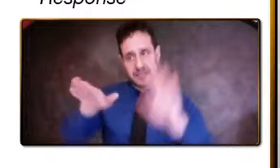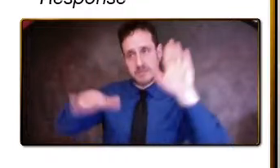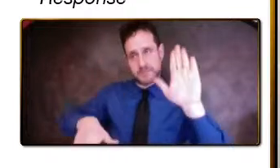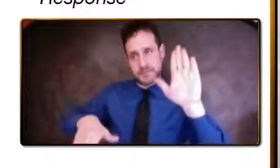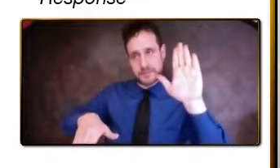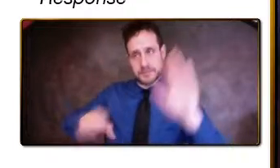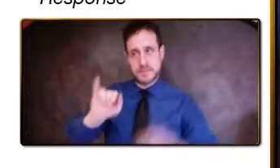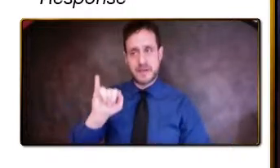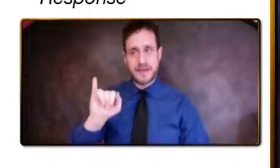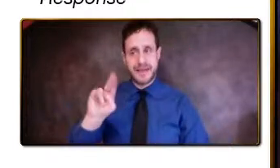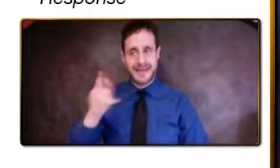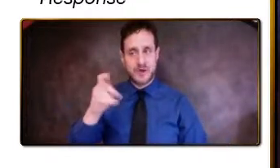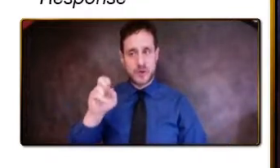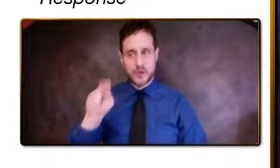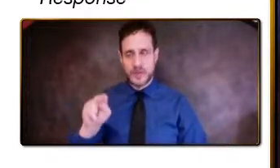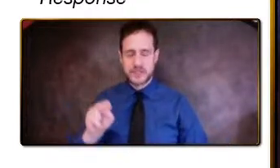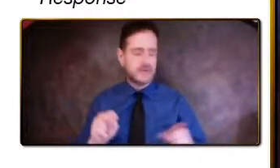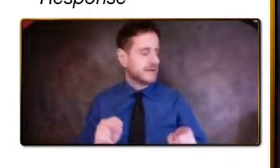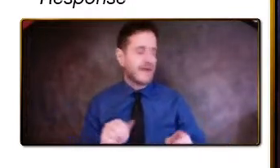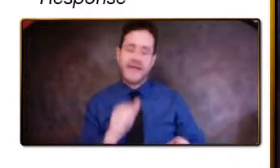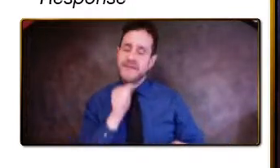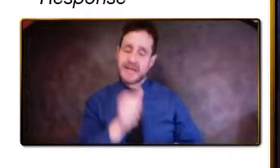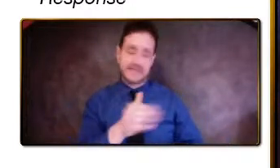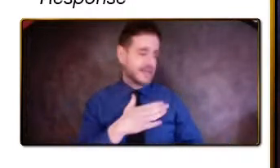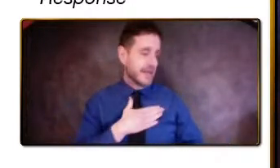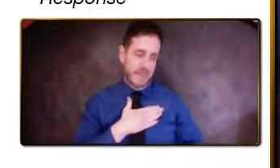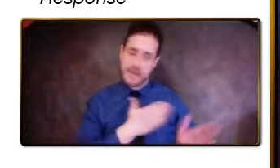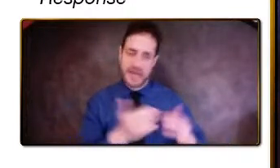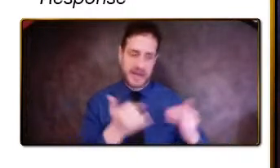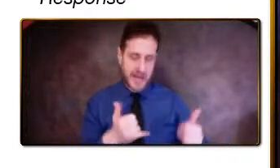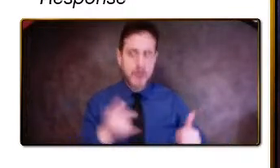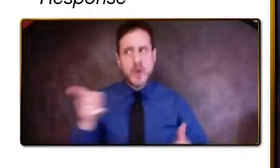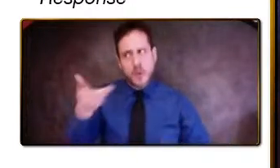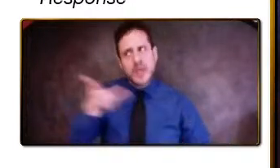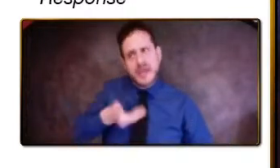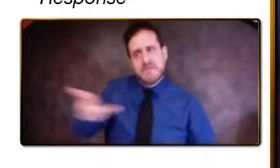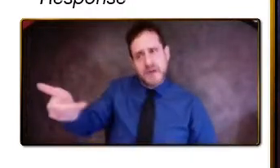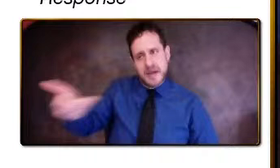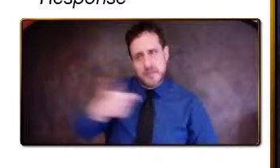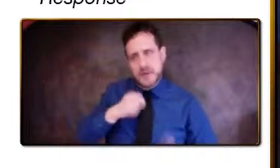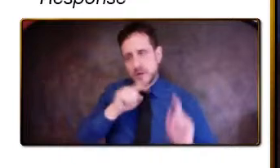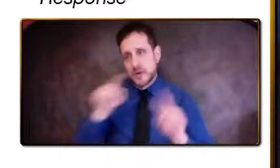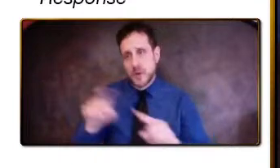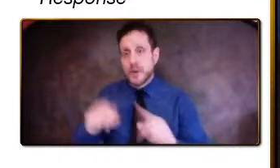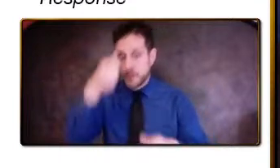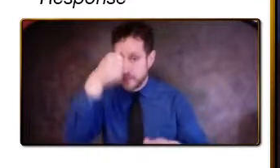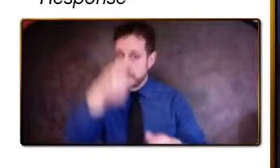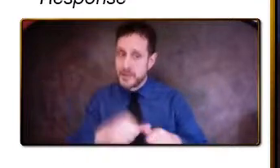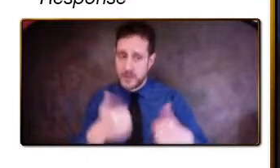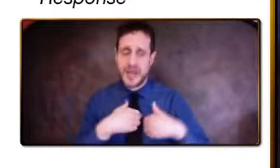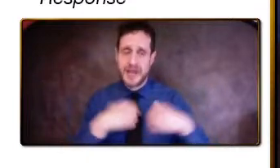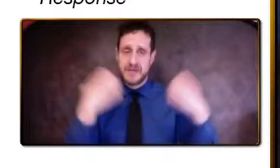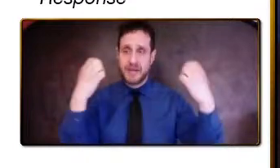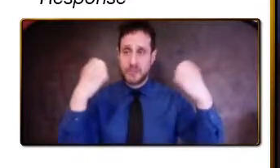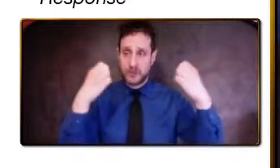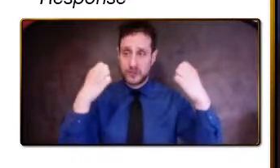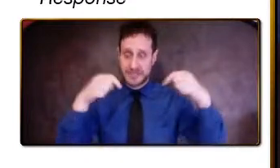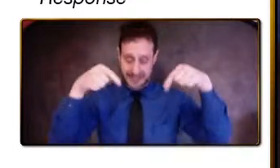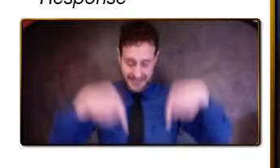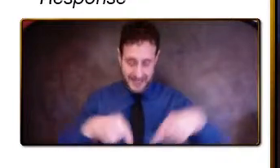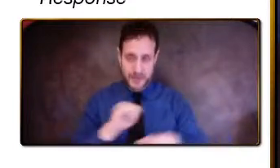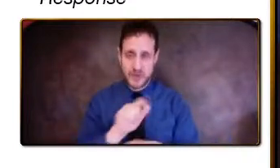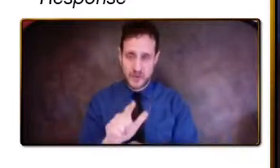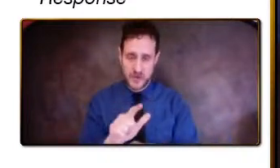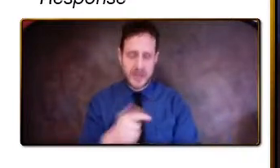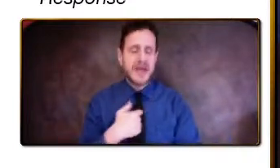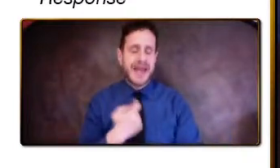not my current plan, although I was invited. But remember, we've got challenges, real crises here in the state of Illinois. I just talked